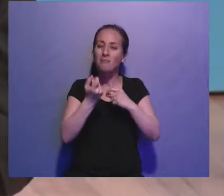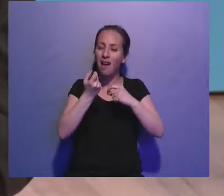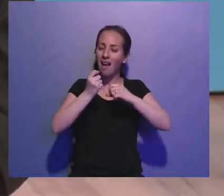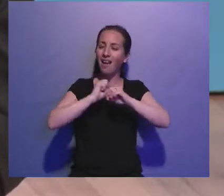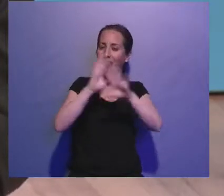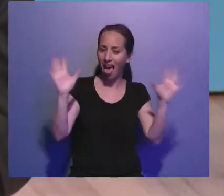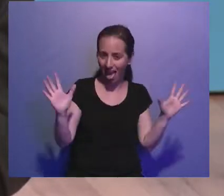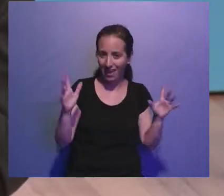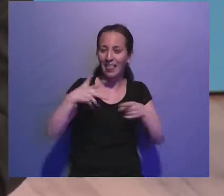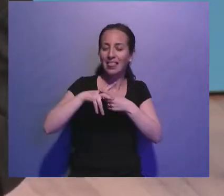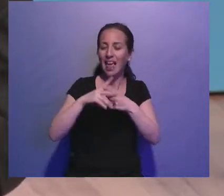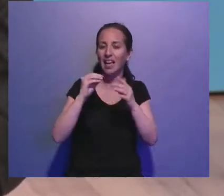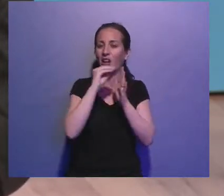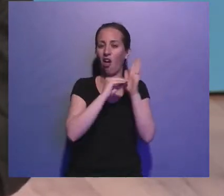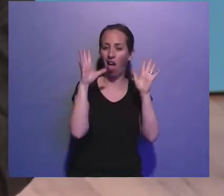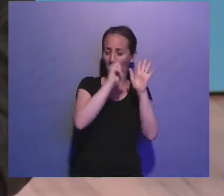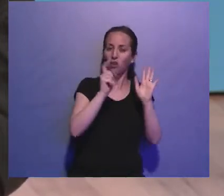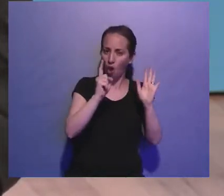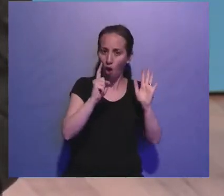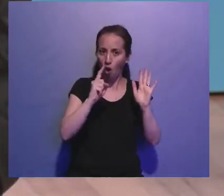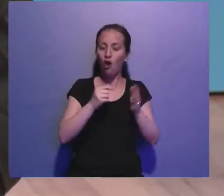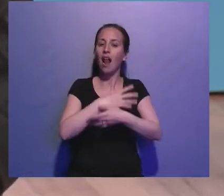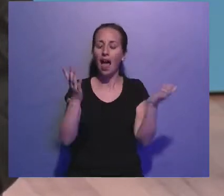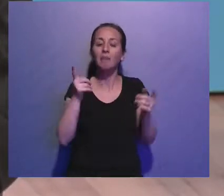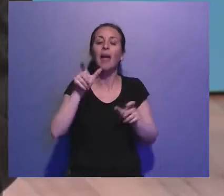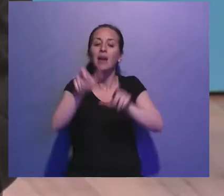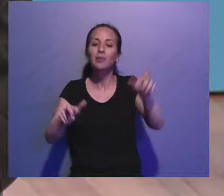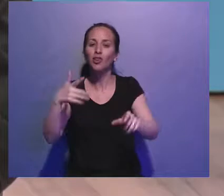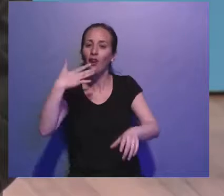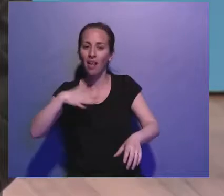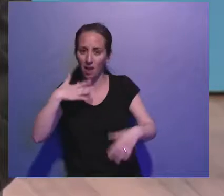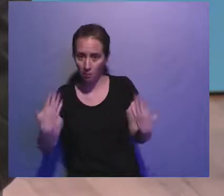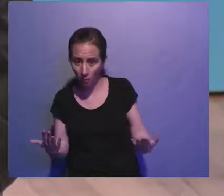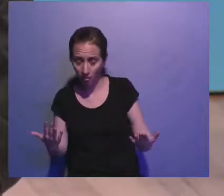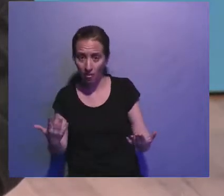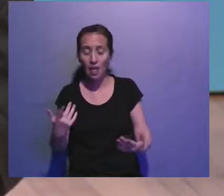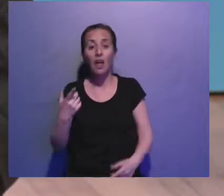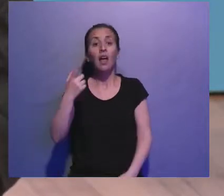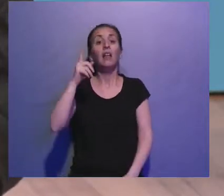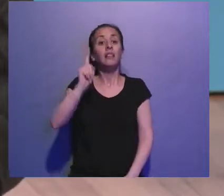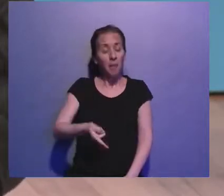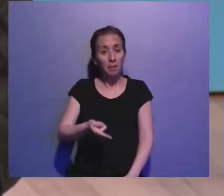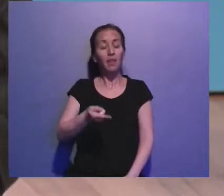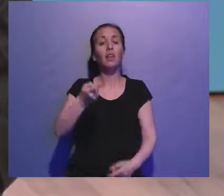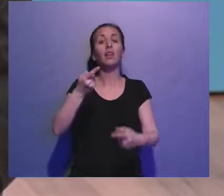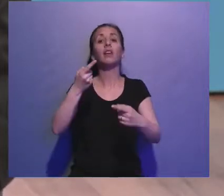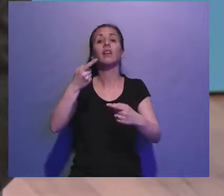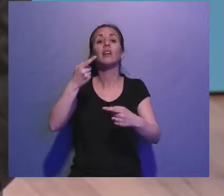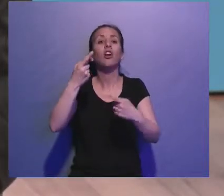user-friendly budget so that people can have access to budgetary information that is not so